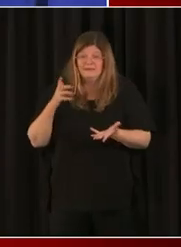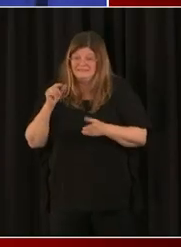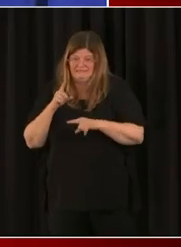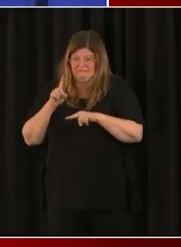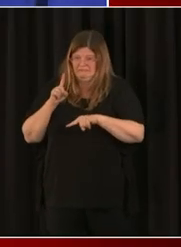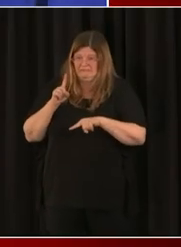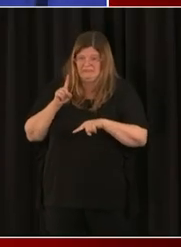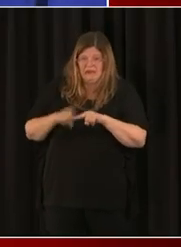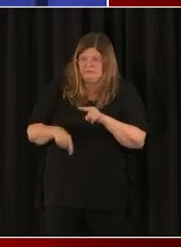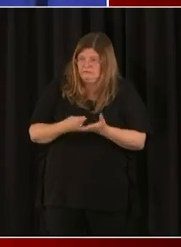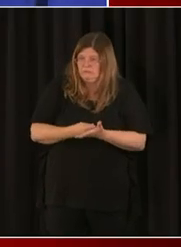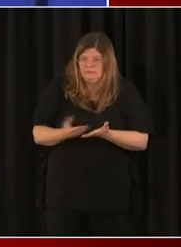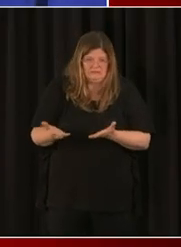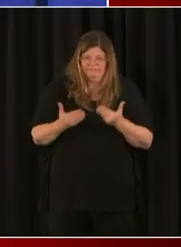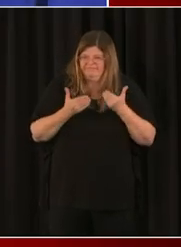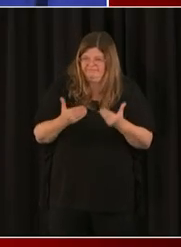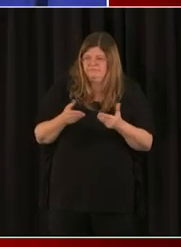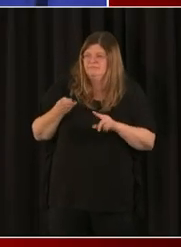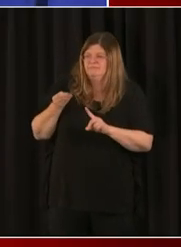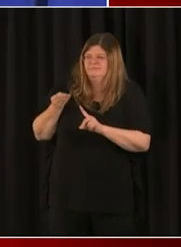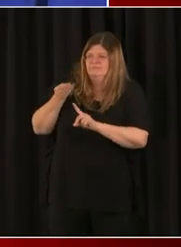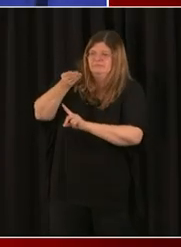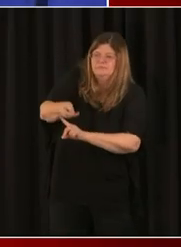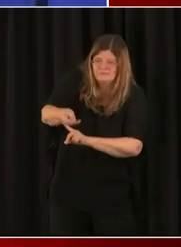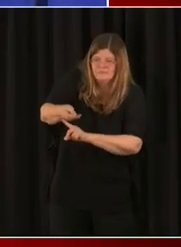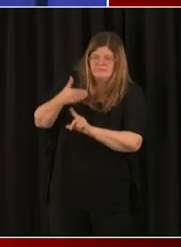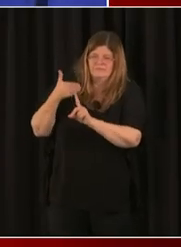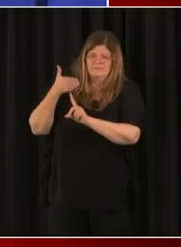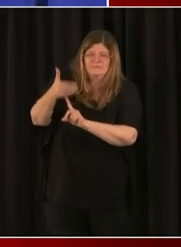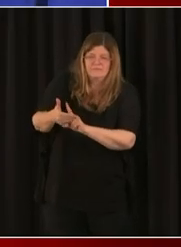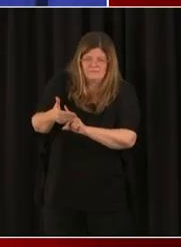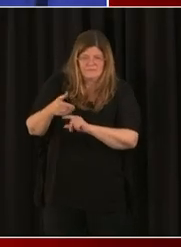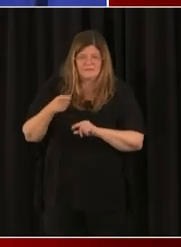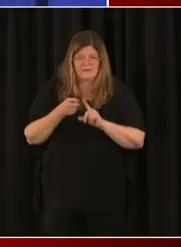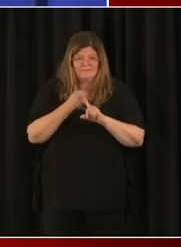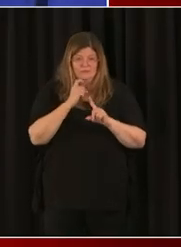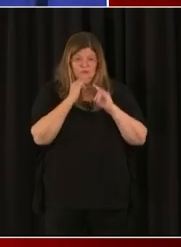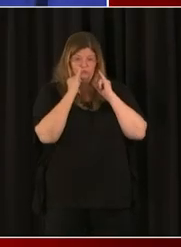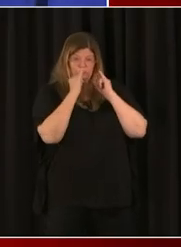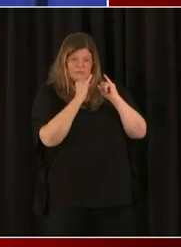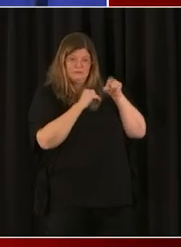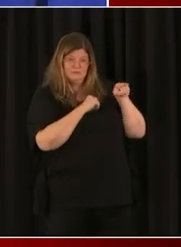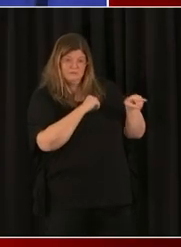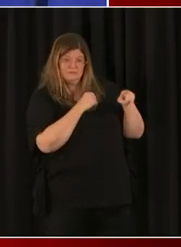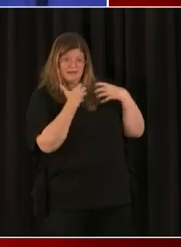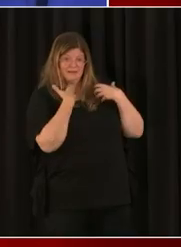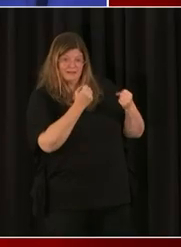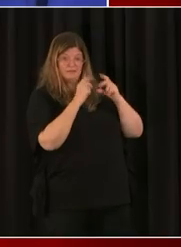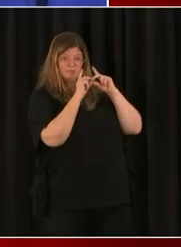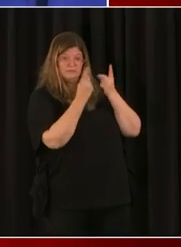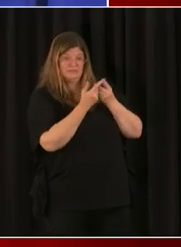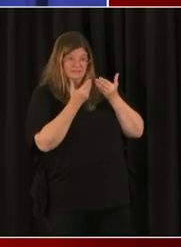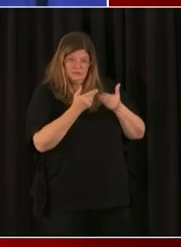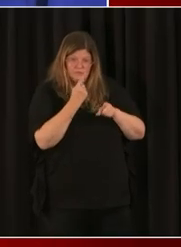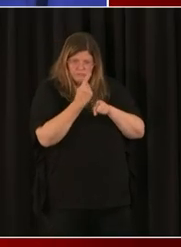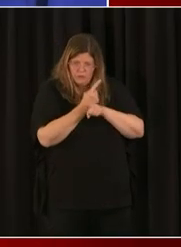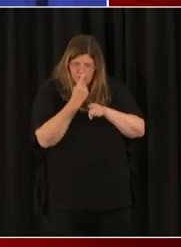if the instruction from the health department is to the vaccinators to use that